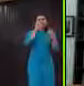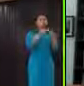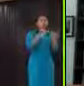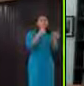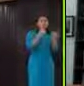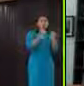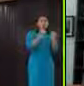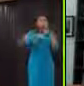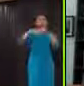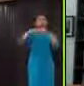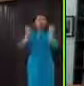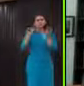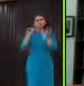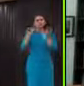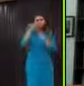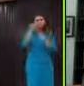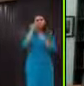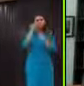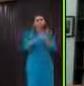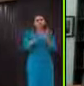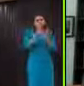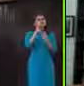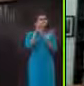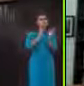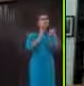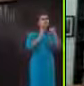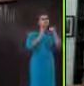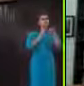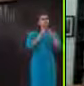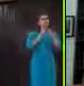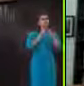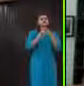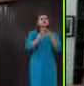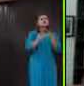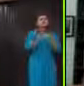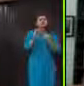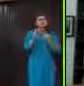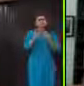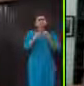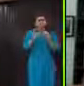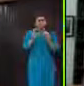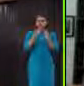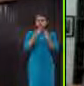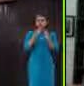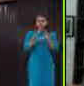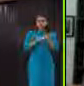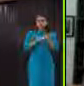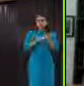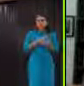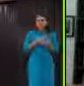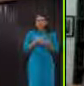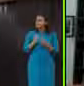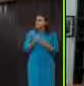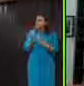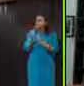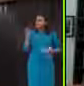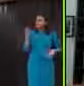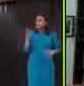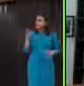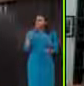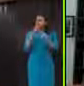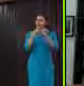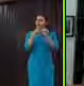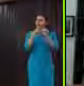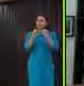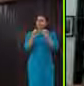Kashmir, to the Union territory of Jammu and Kashmir and Ladakh. So, Mr. Datar, I think there is a fair amount of